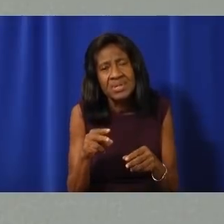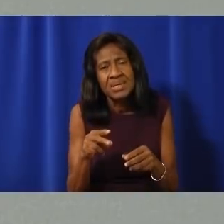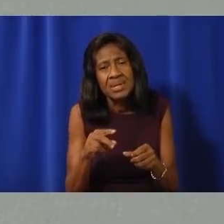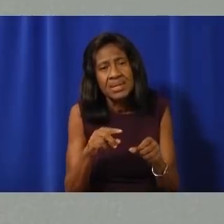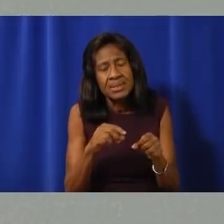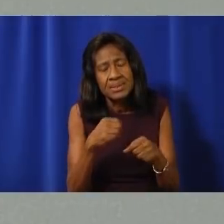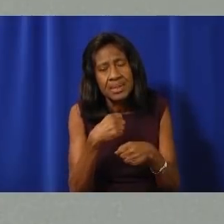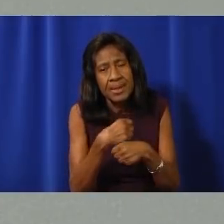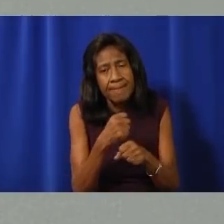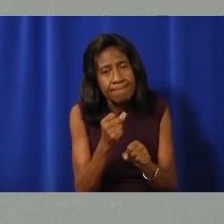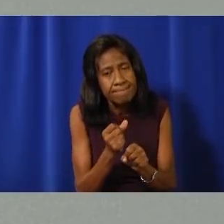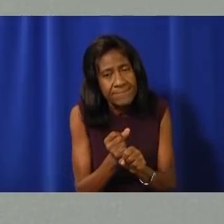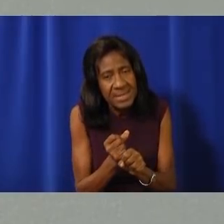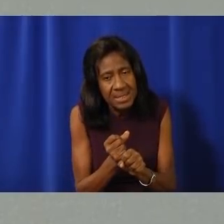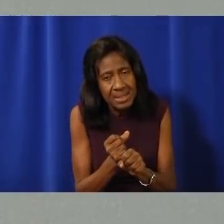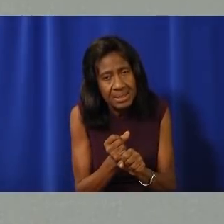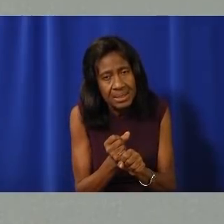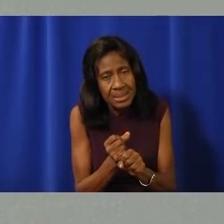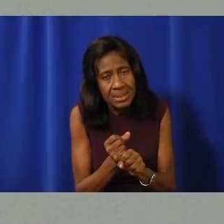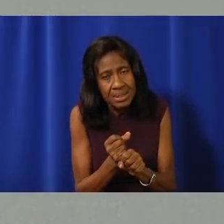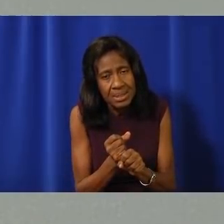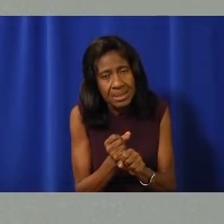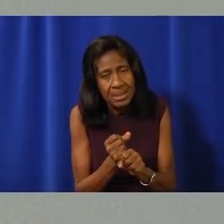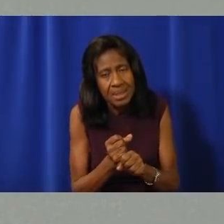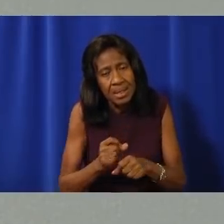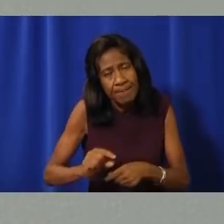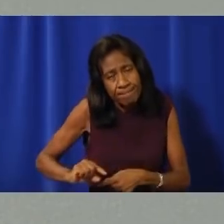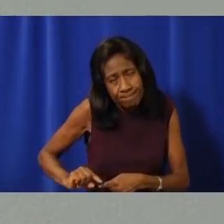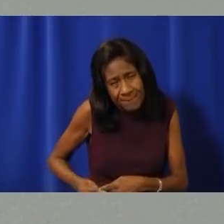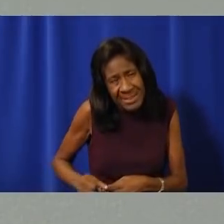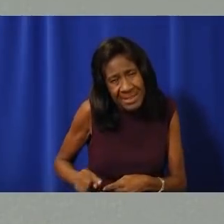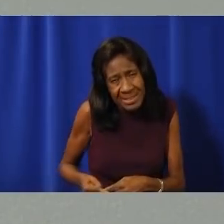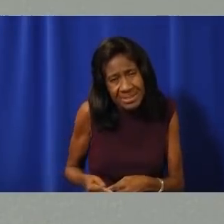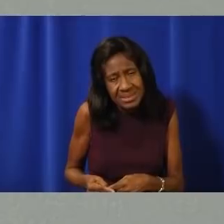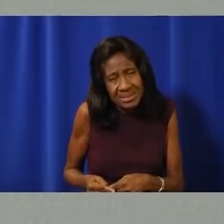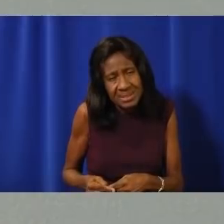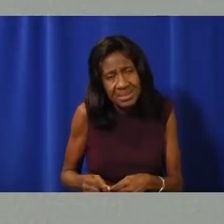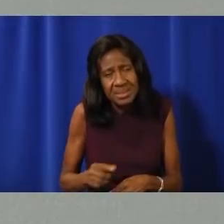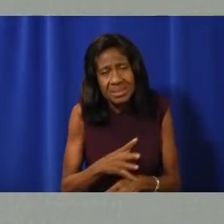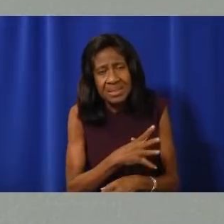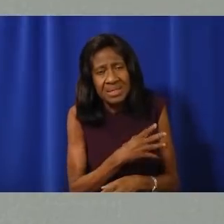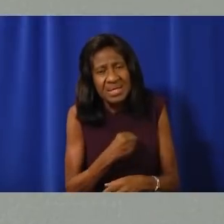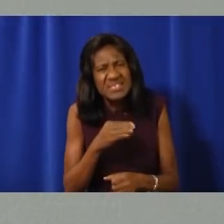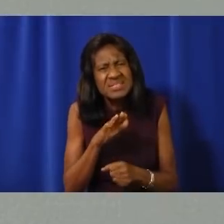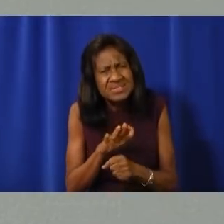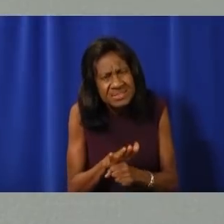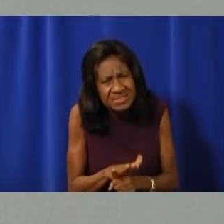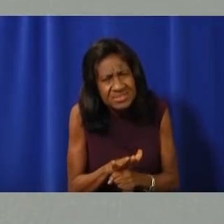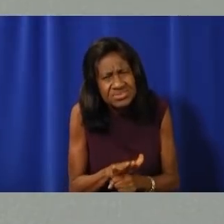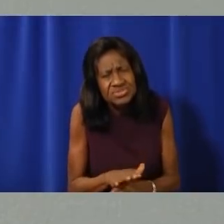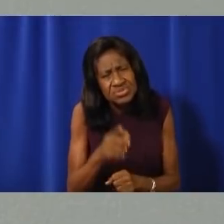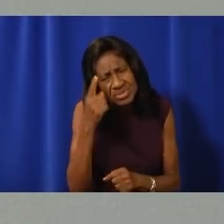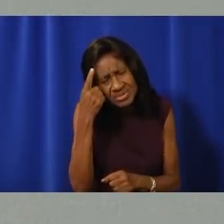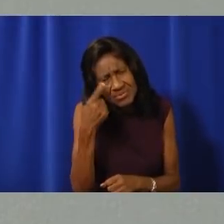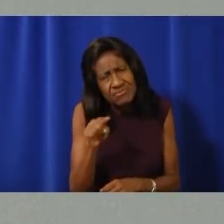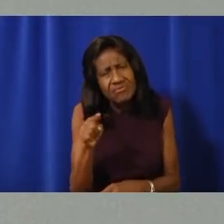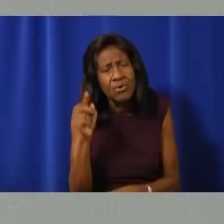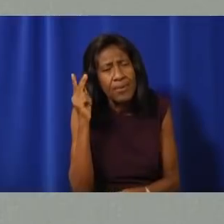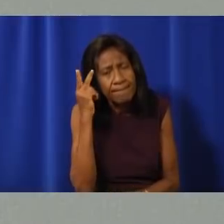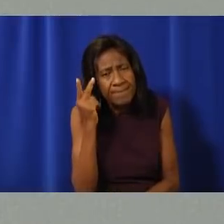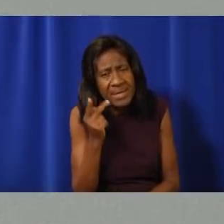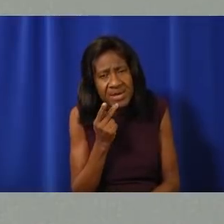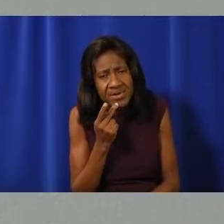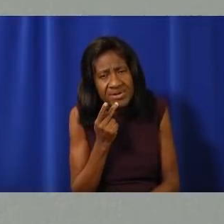unnecessary distress for businesses, for individuals, for parents, for